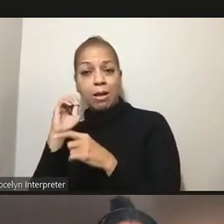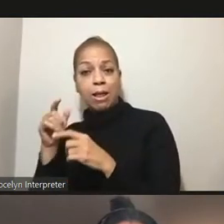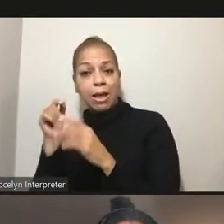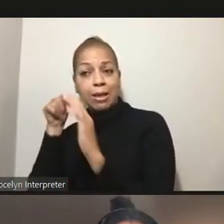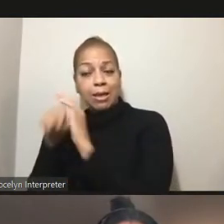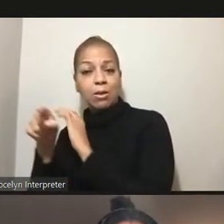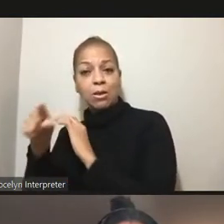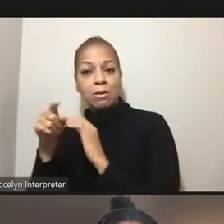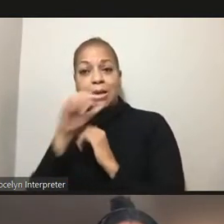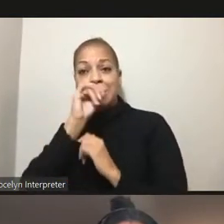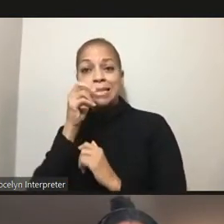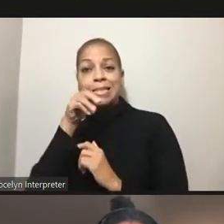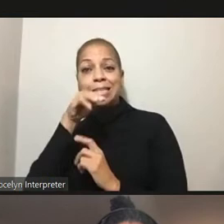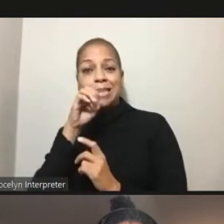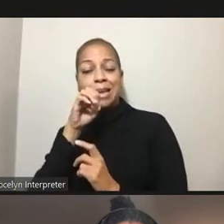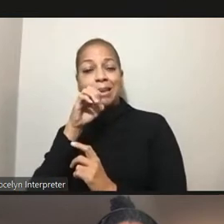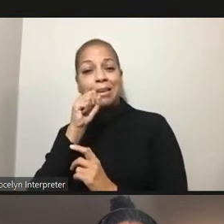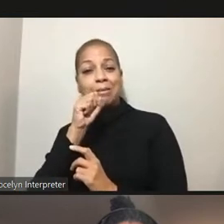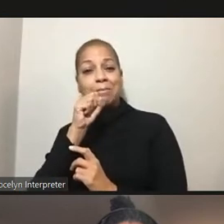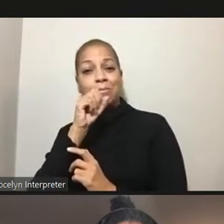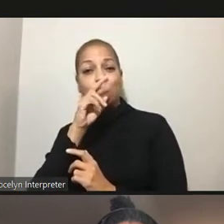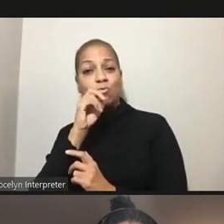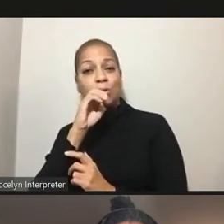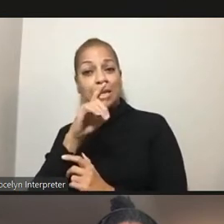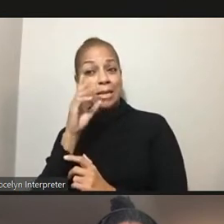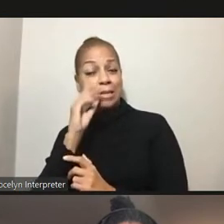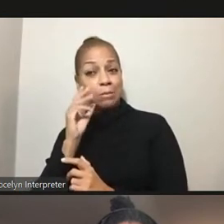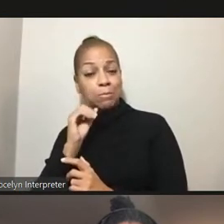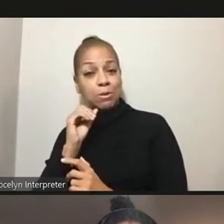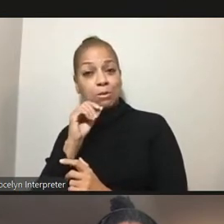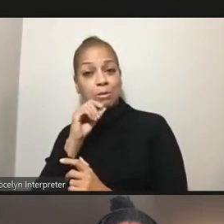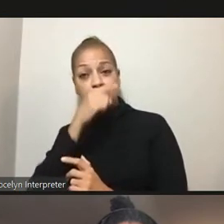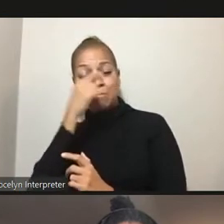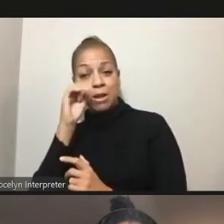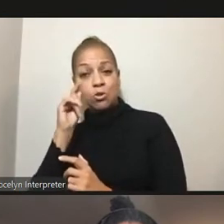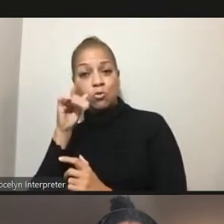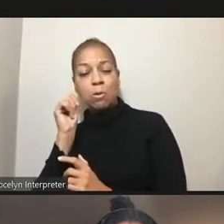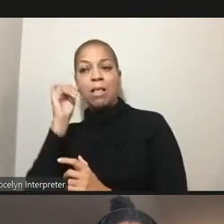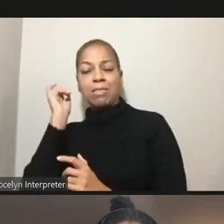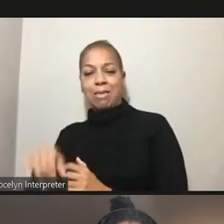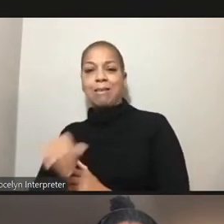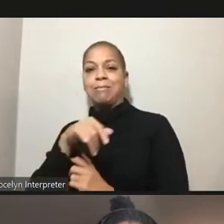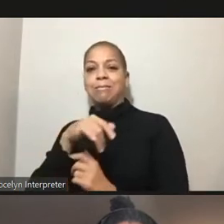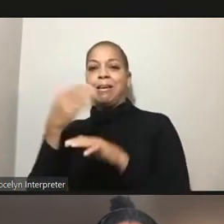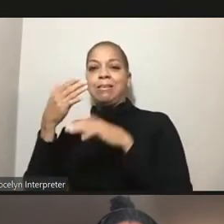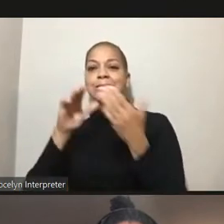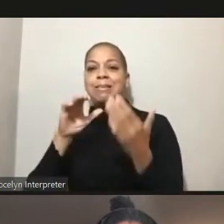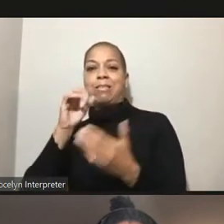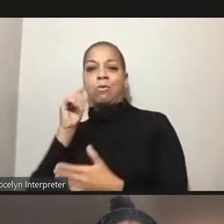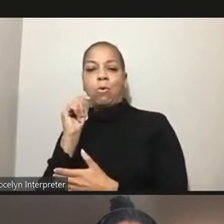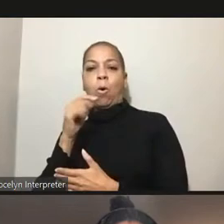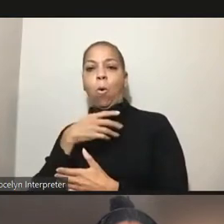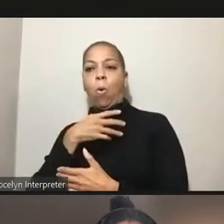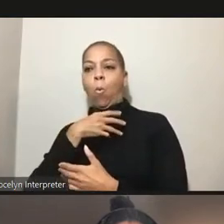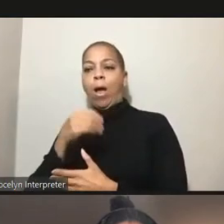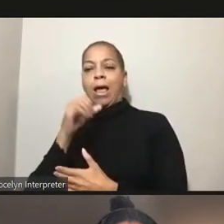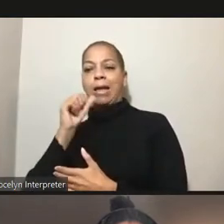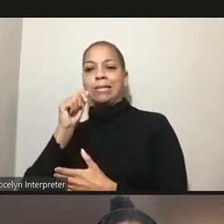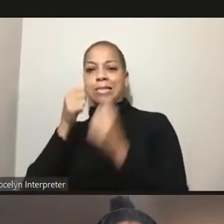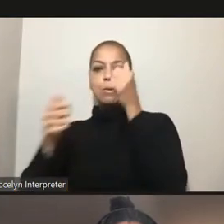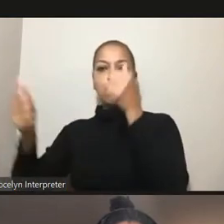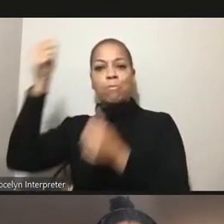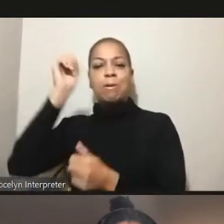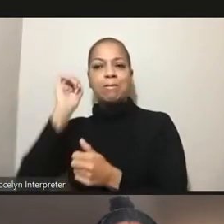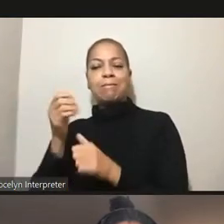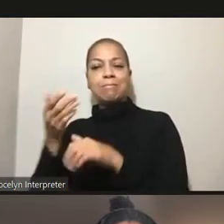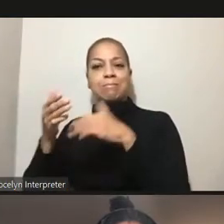No, no. White supremacy is a death cult. It is a death cult. It will kill Black people. And